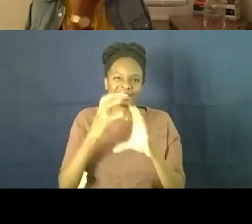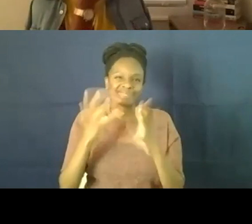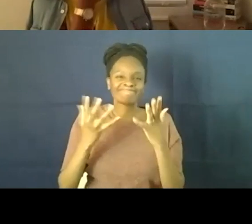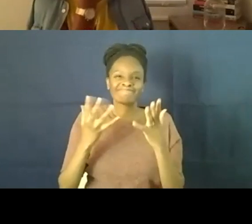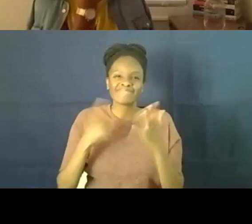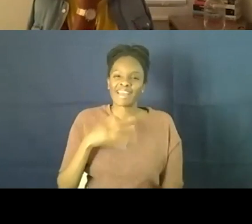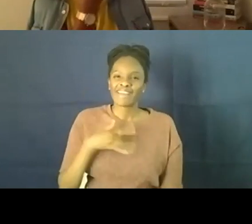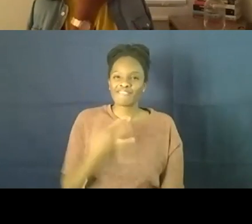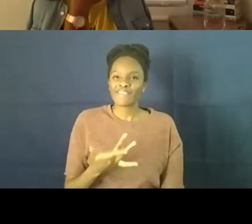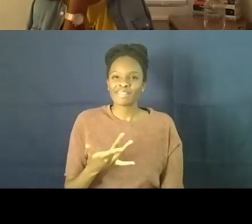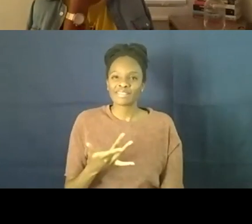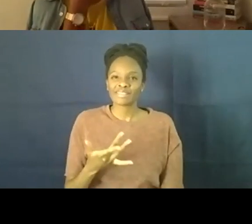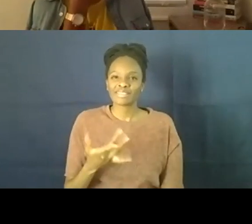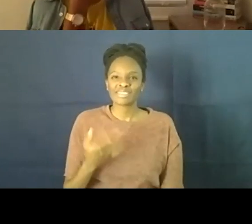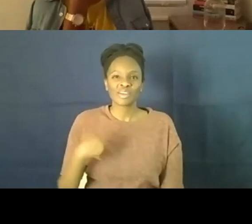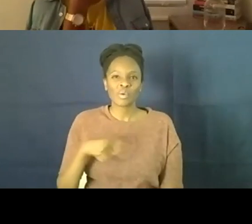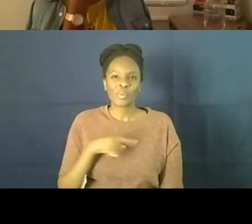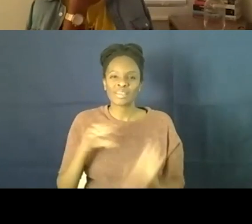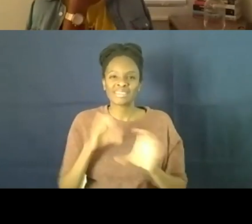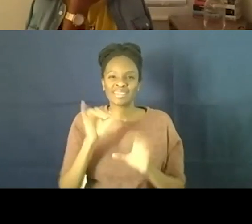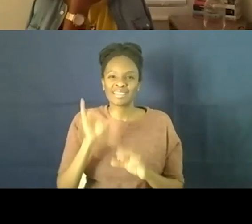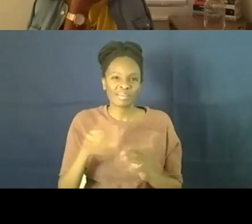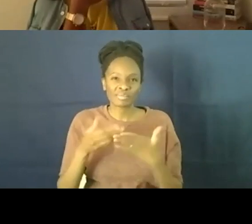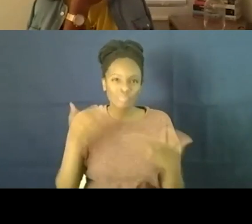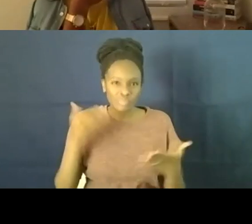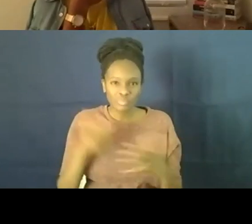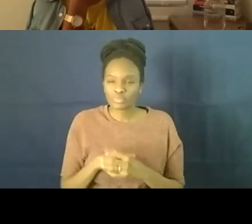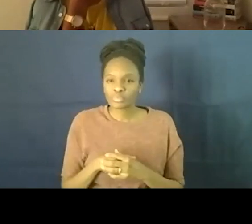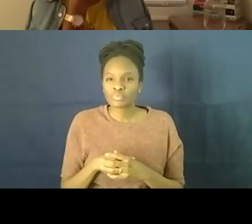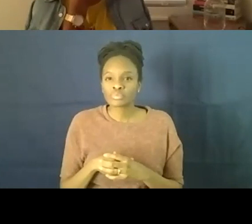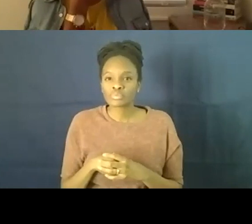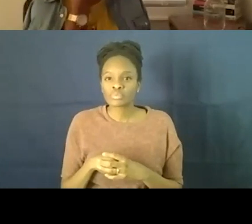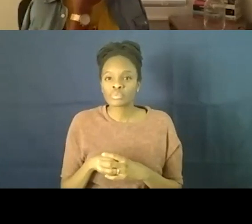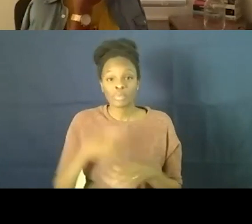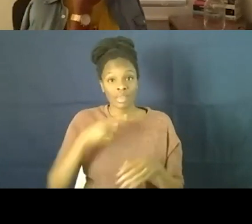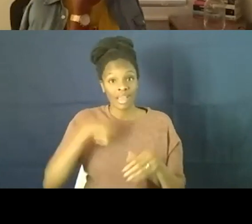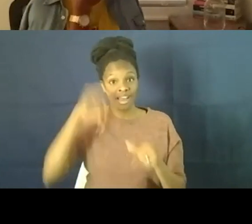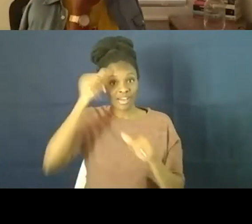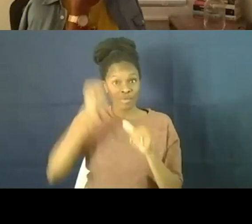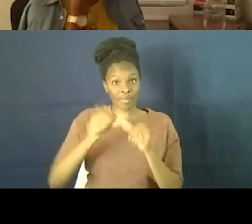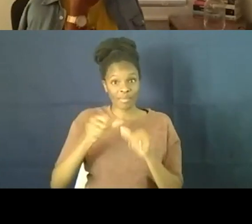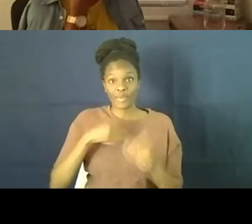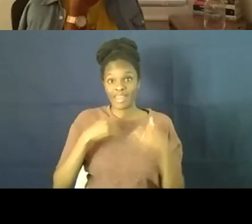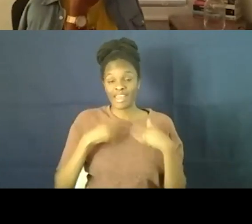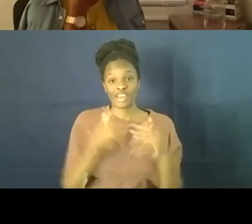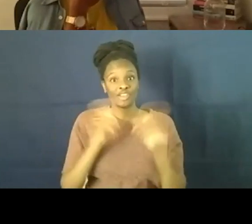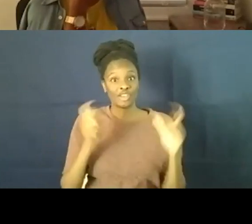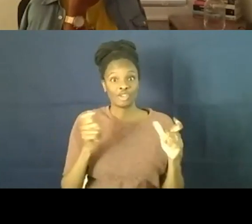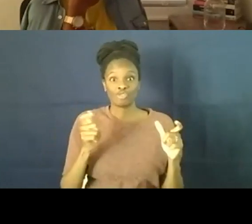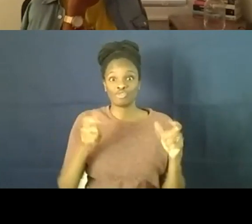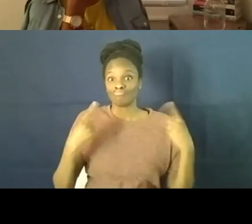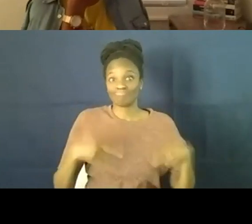I felt like we had like done those beats with him. And and I remember we had a huge fight about it